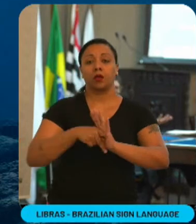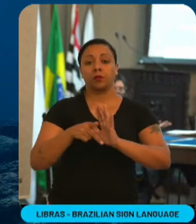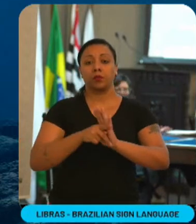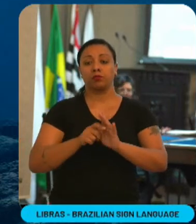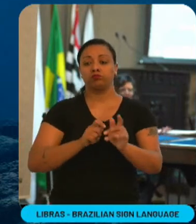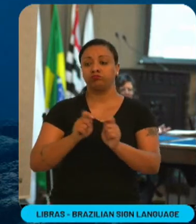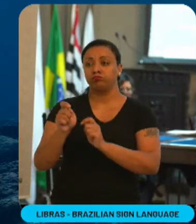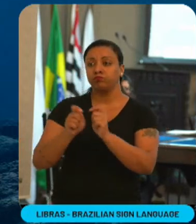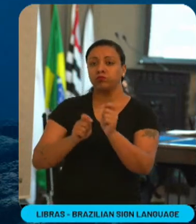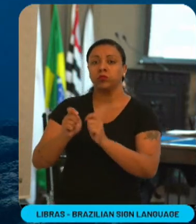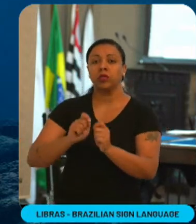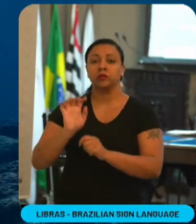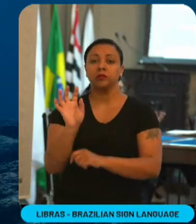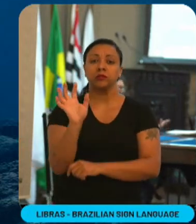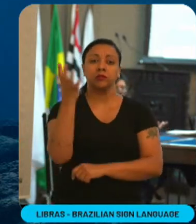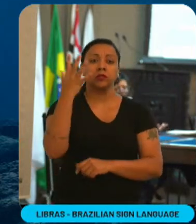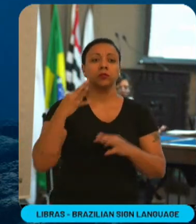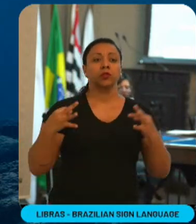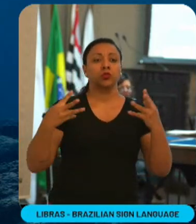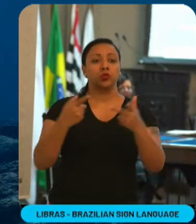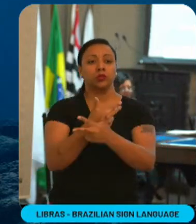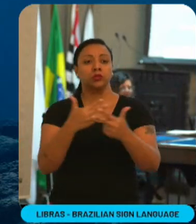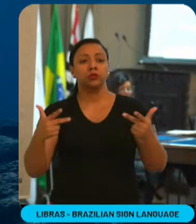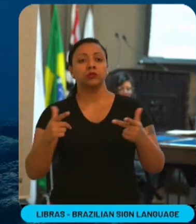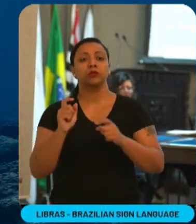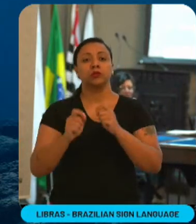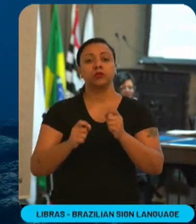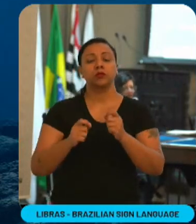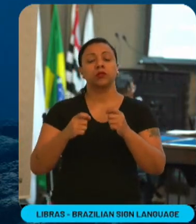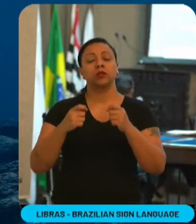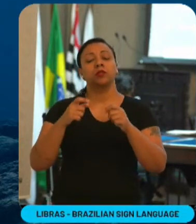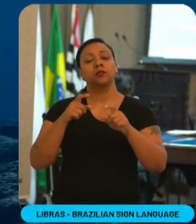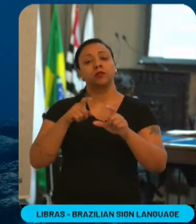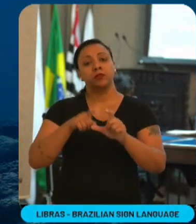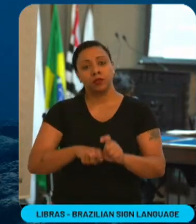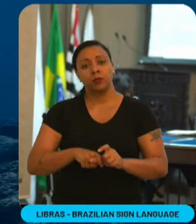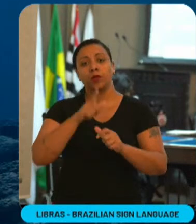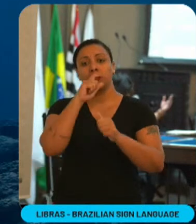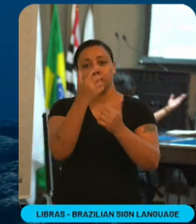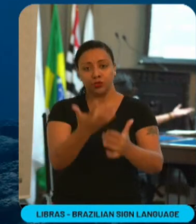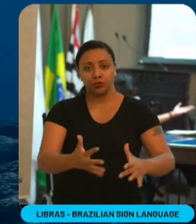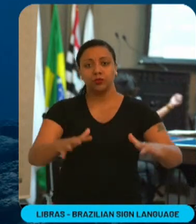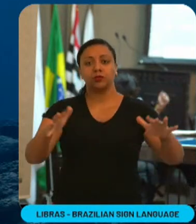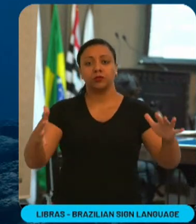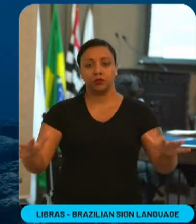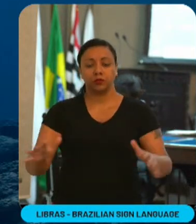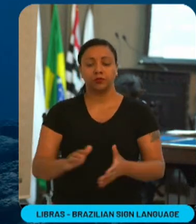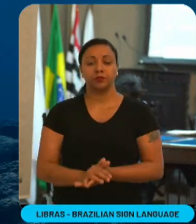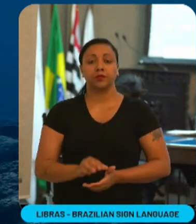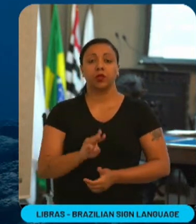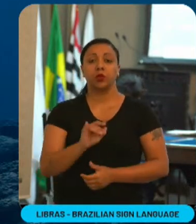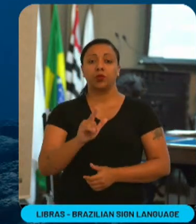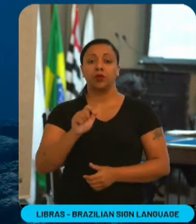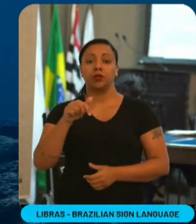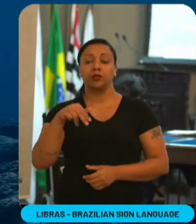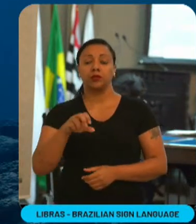the climate regulation, all this depends on the ocean.